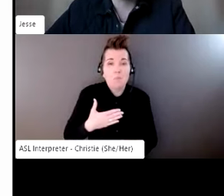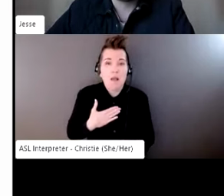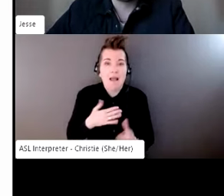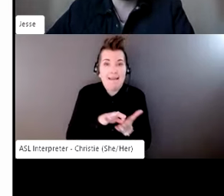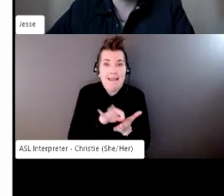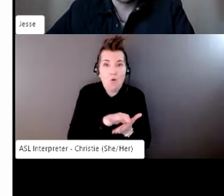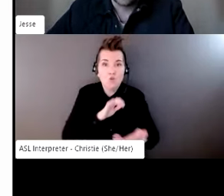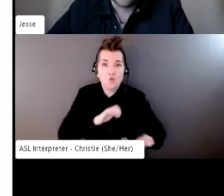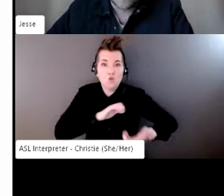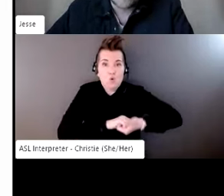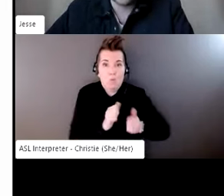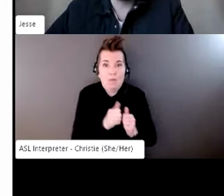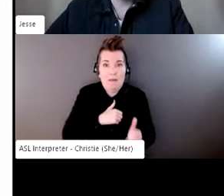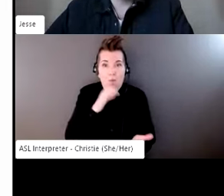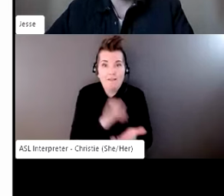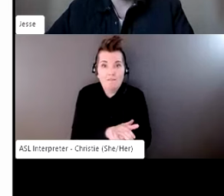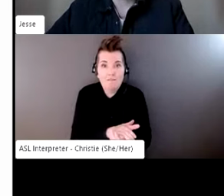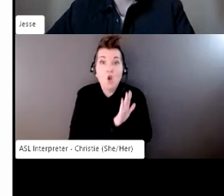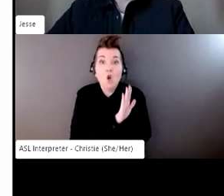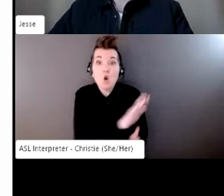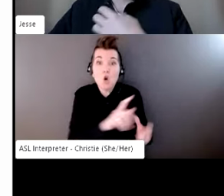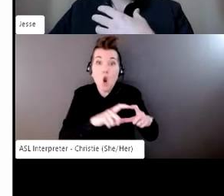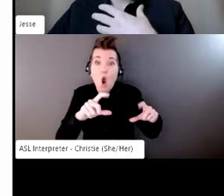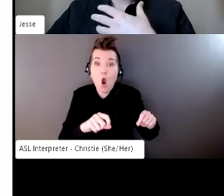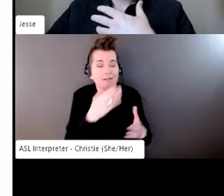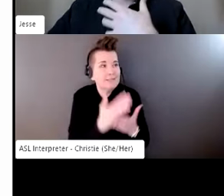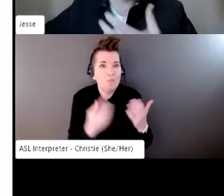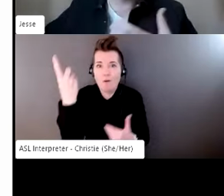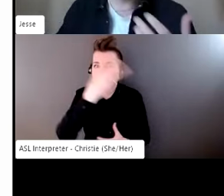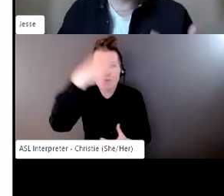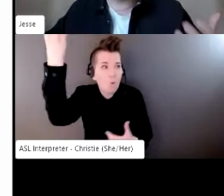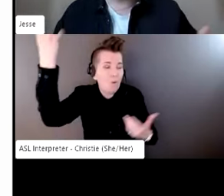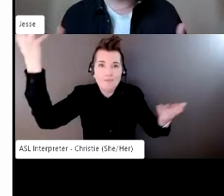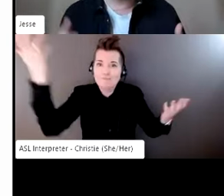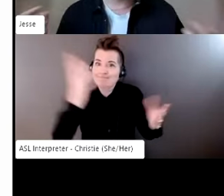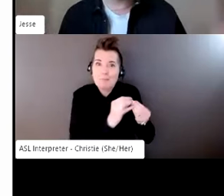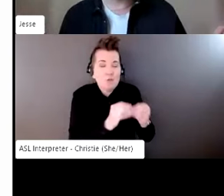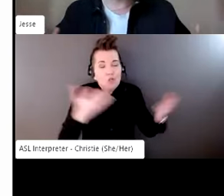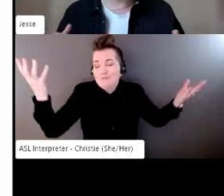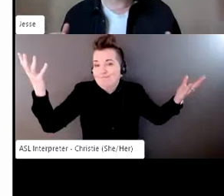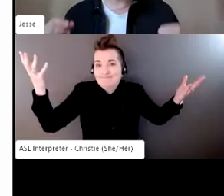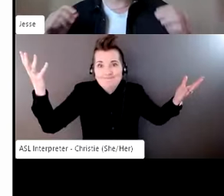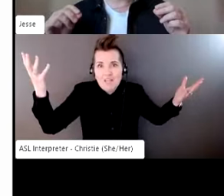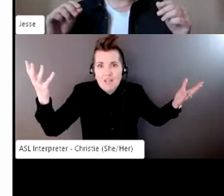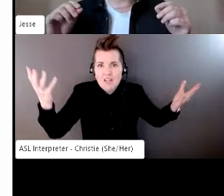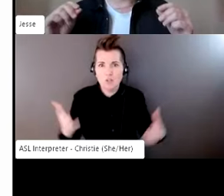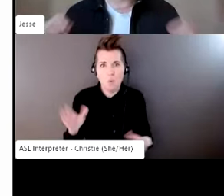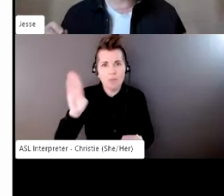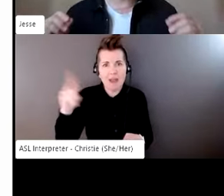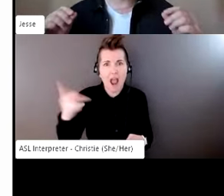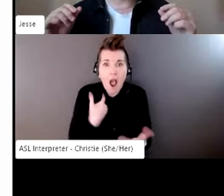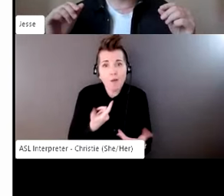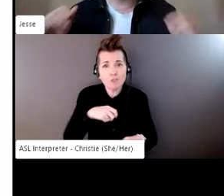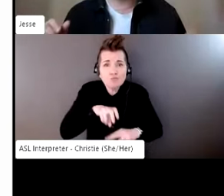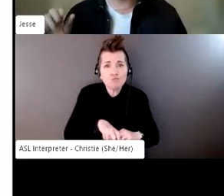wife's card was compromised. And I, because I had my phone on me and saw this first, was